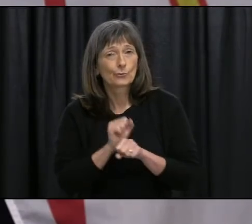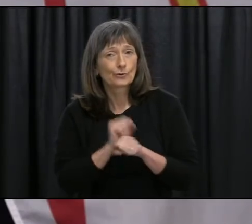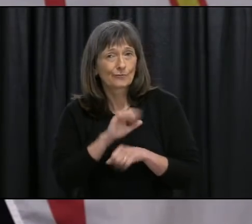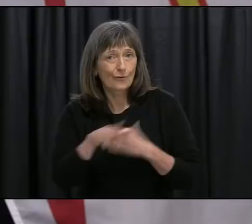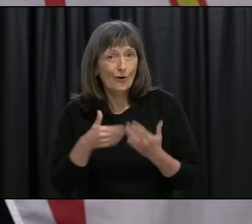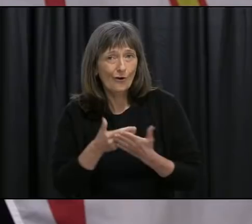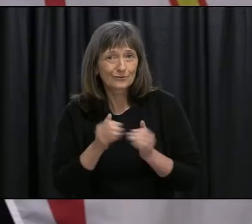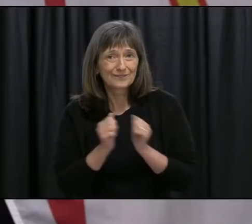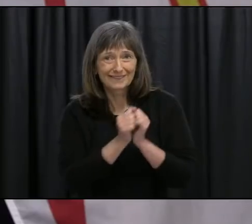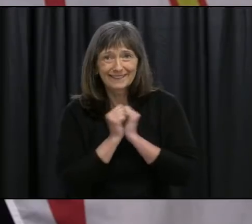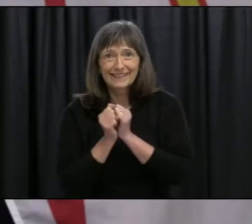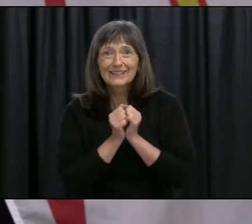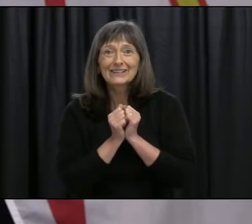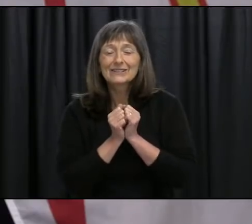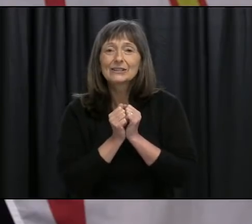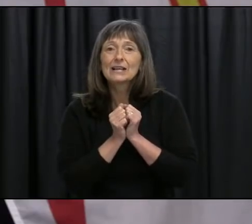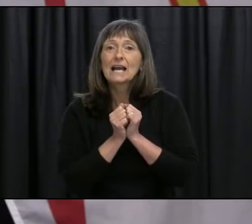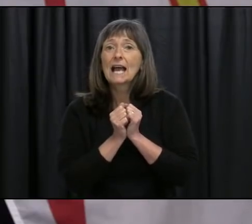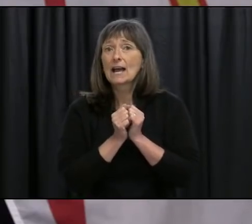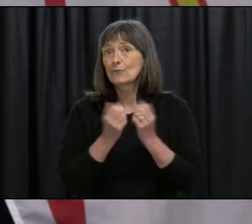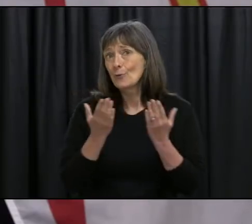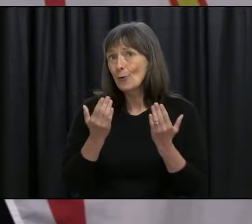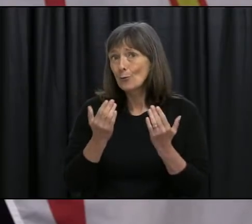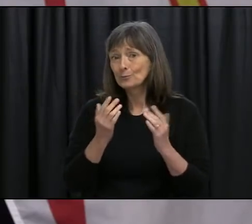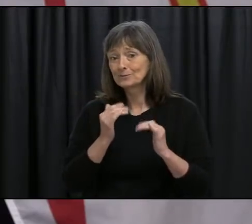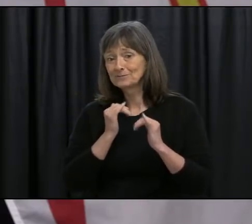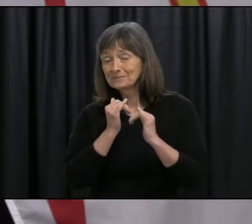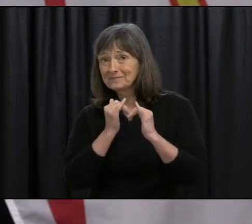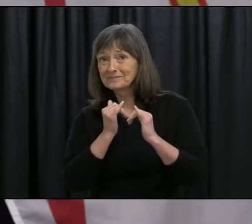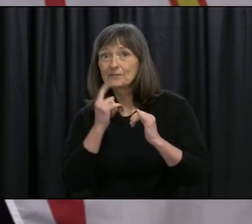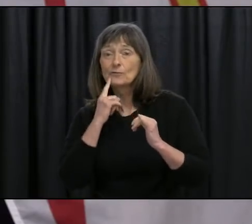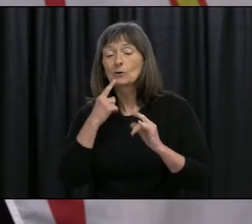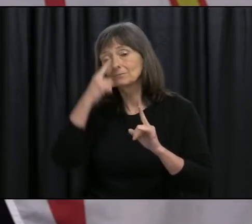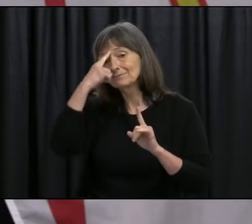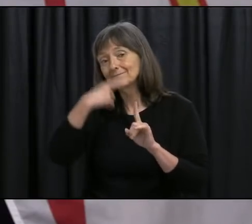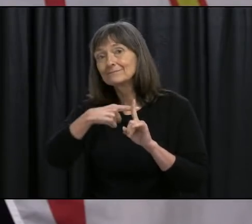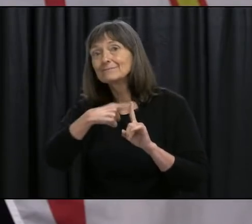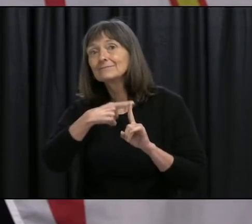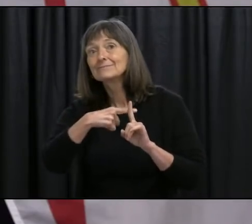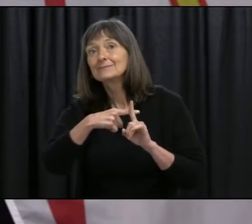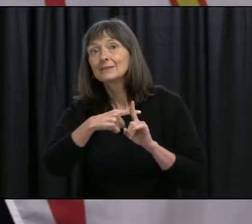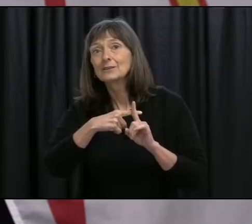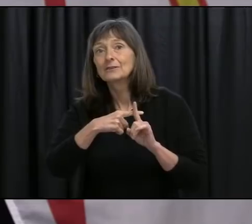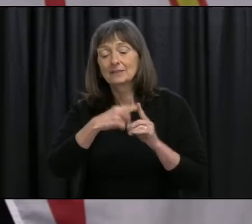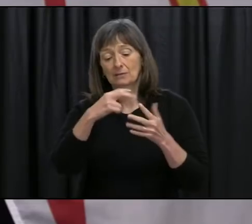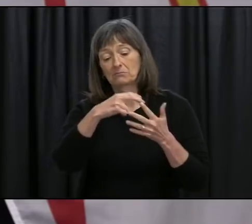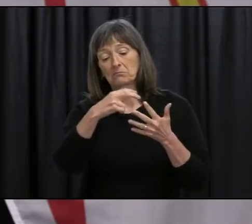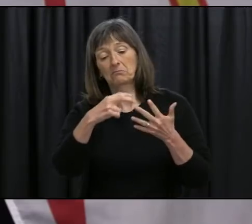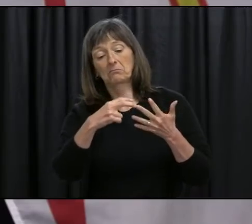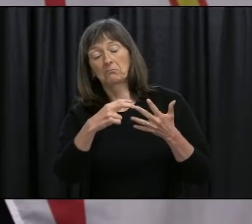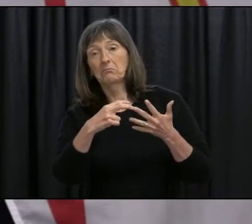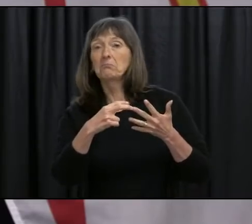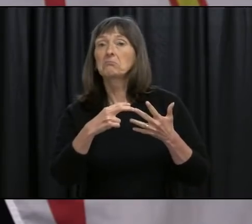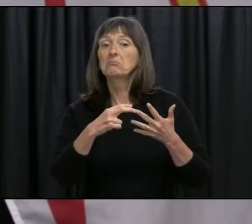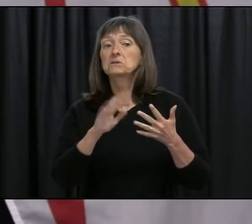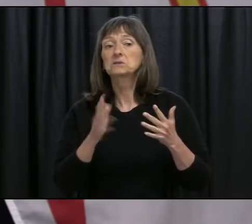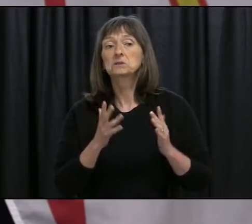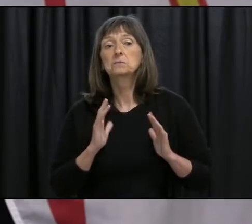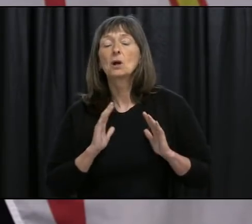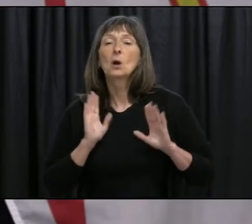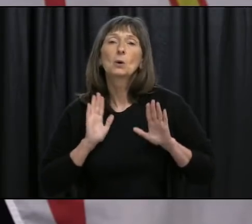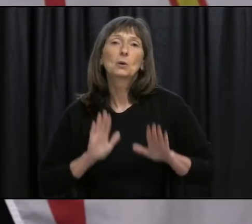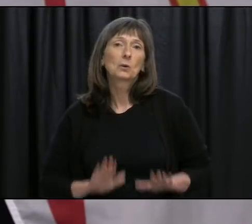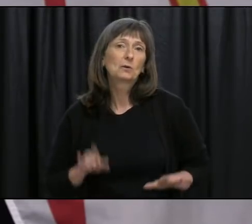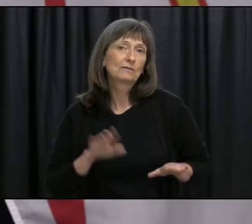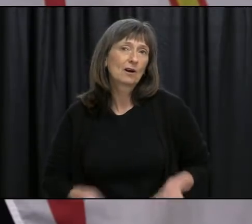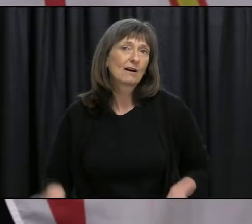and I hope you share in my renewed sense of hope and optimism moving to alert level 3 has provided.